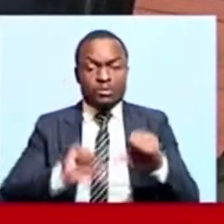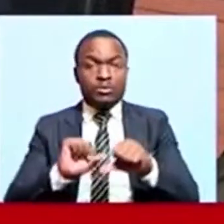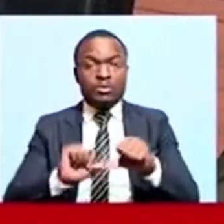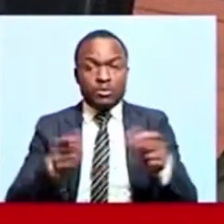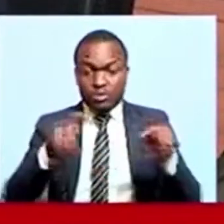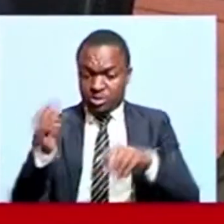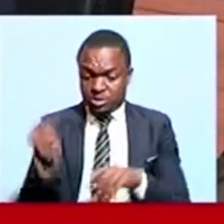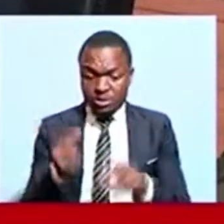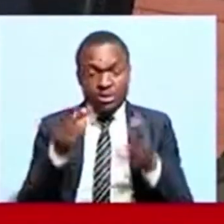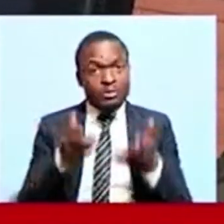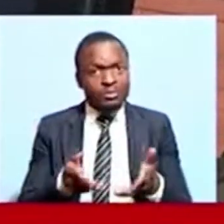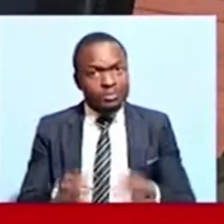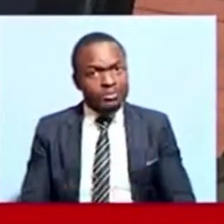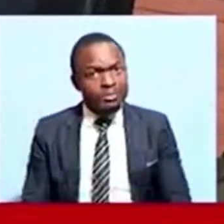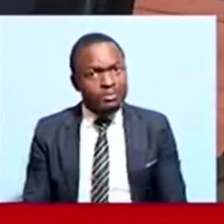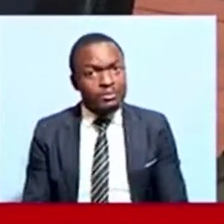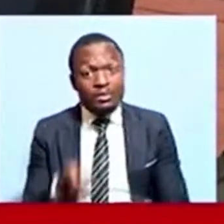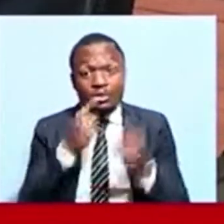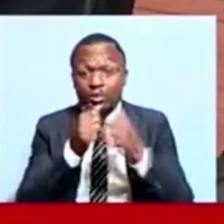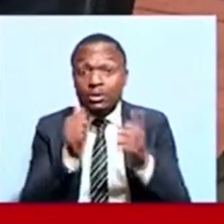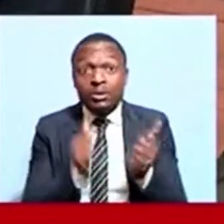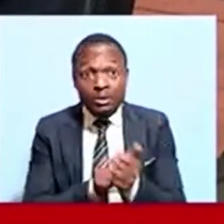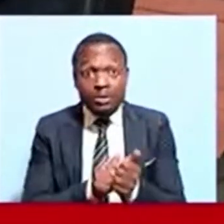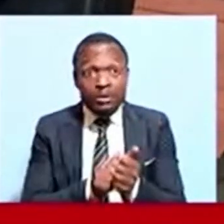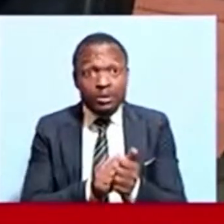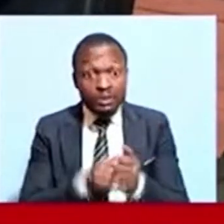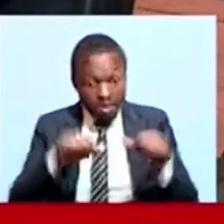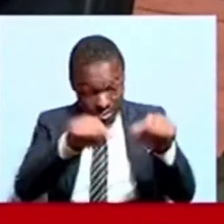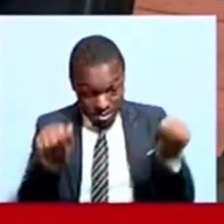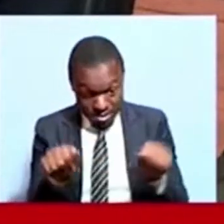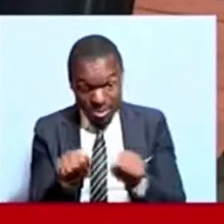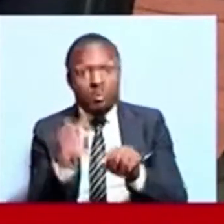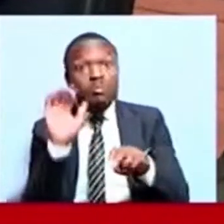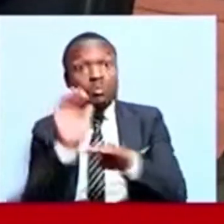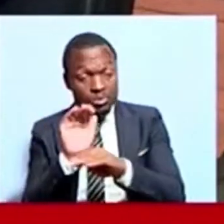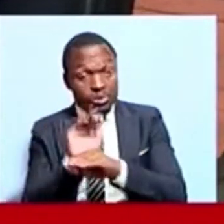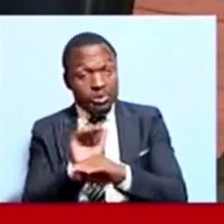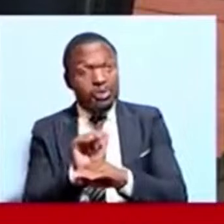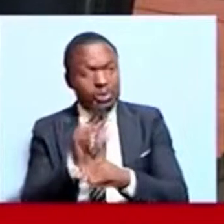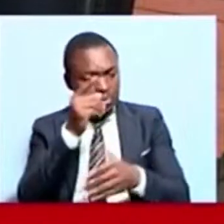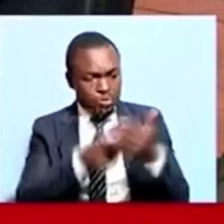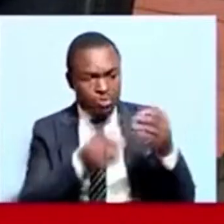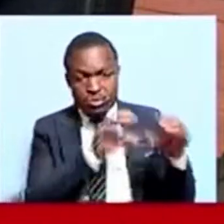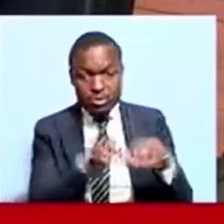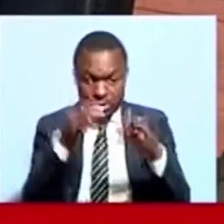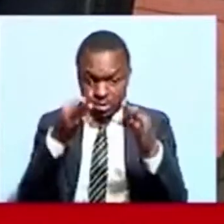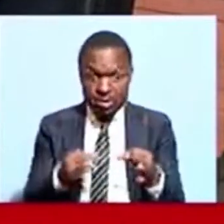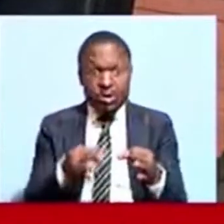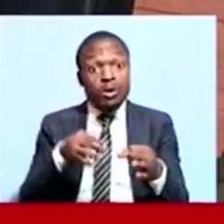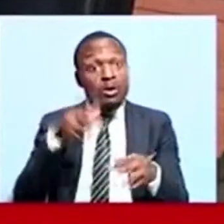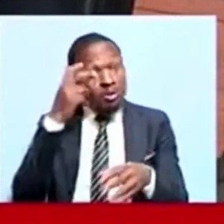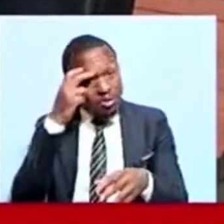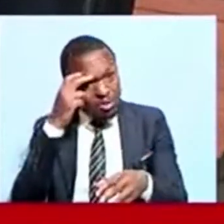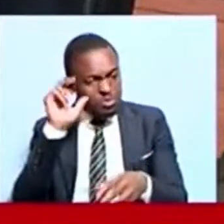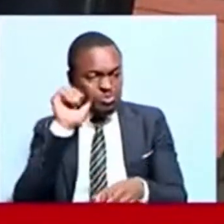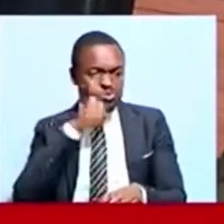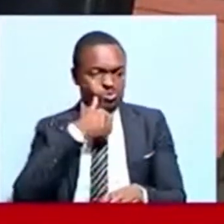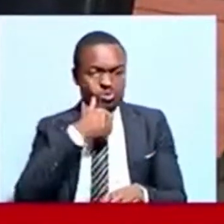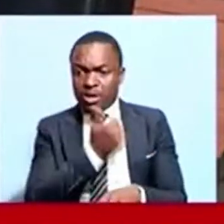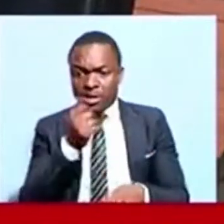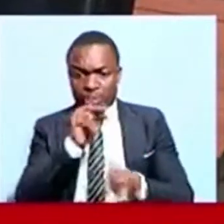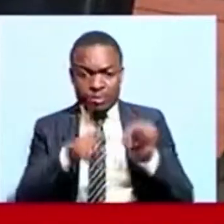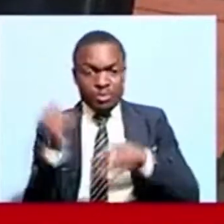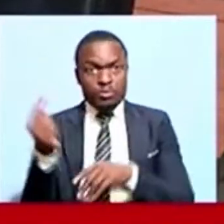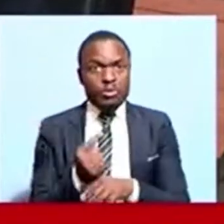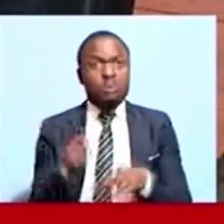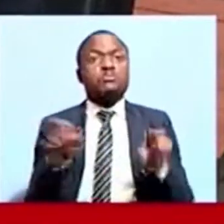here. I'm talking about a general comment, yes. This is what you do. If you watch tomorrow, the other people are coming, I don't know,